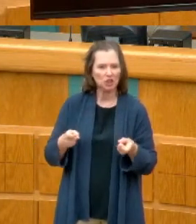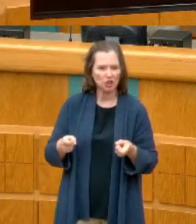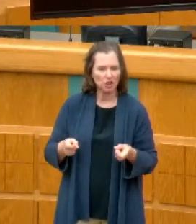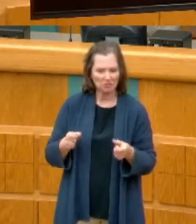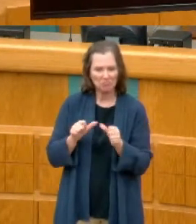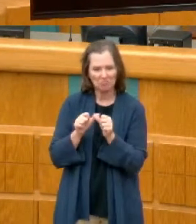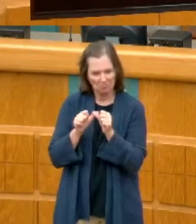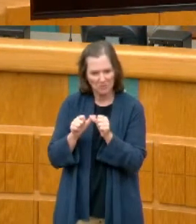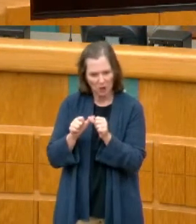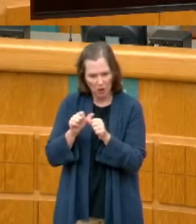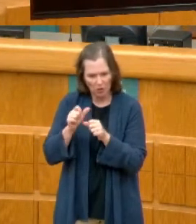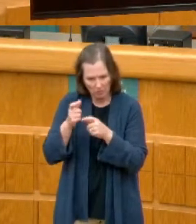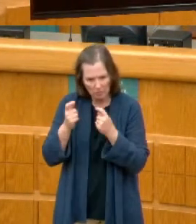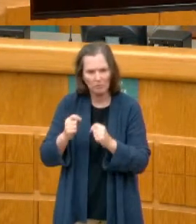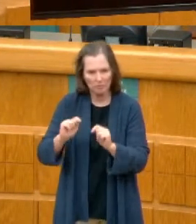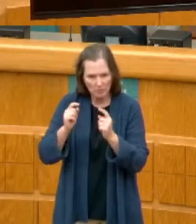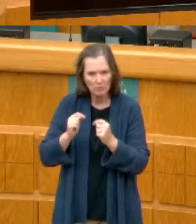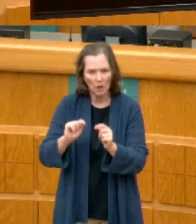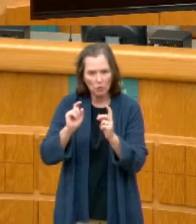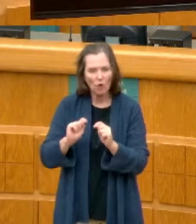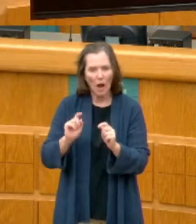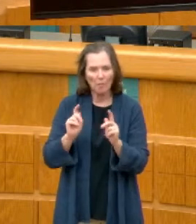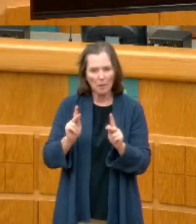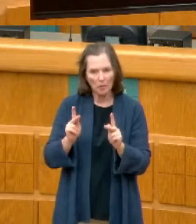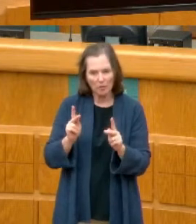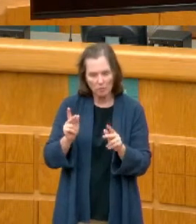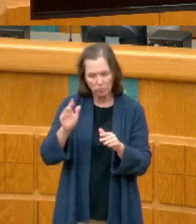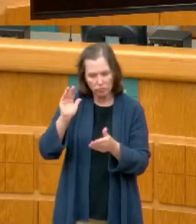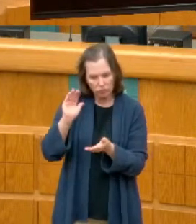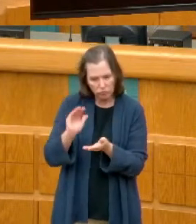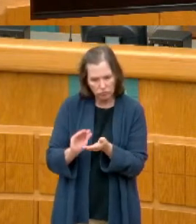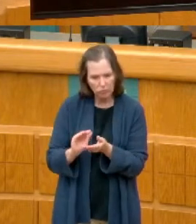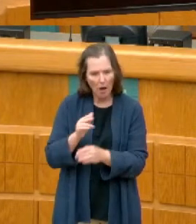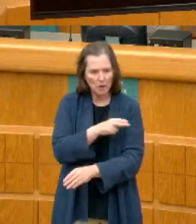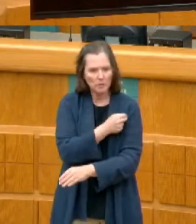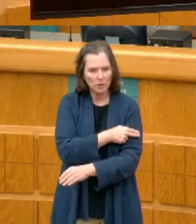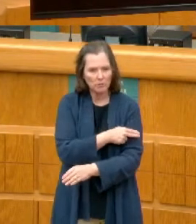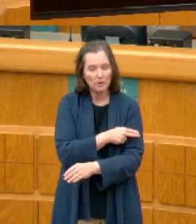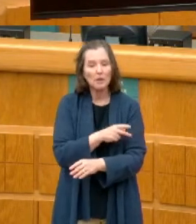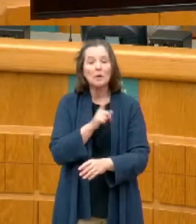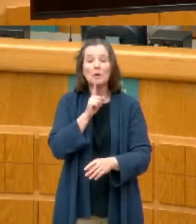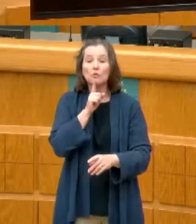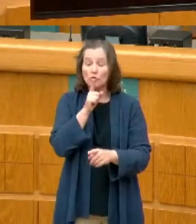it. But what happened, we saw that jump back in the